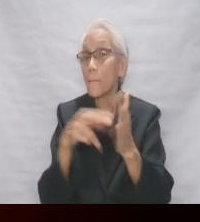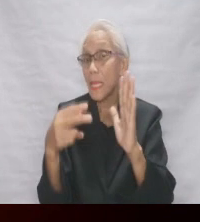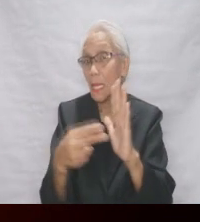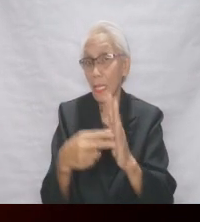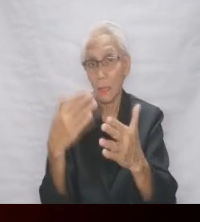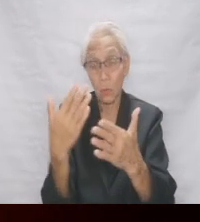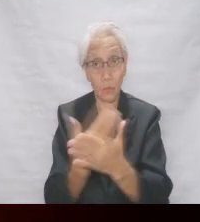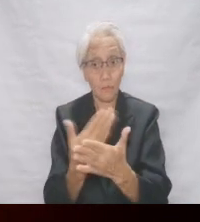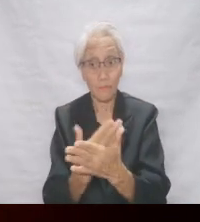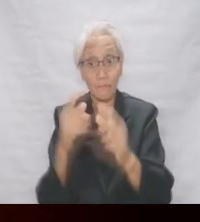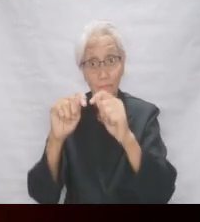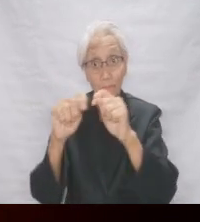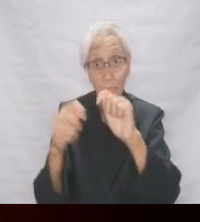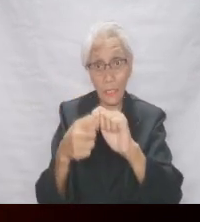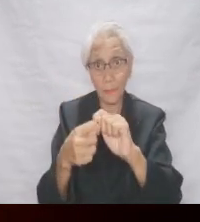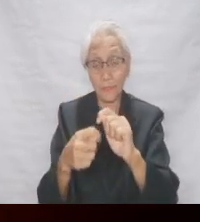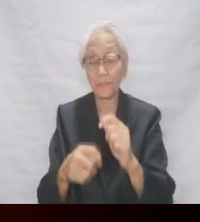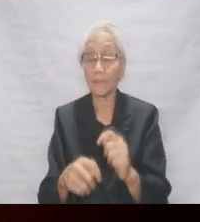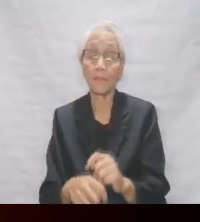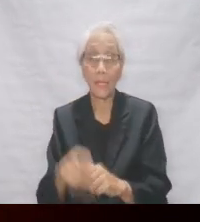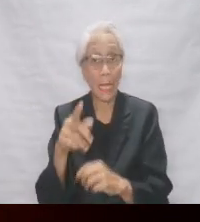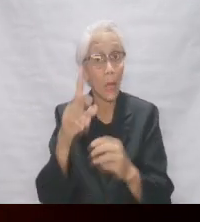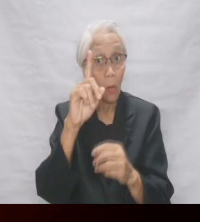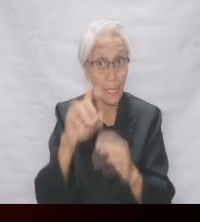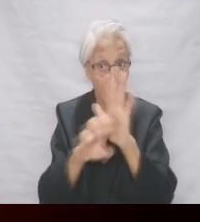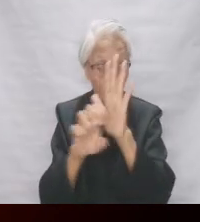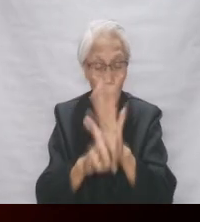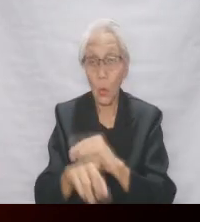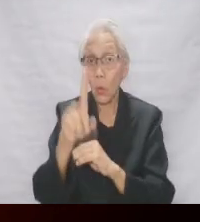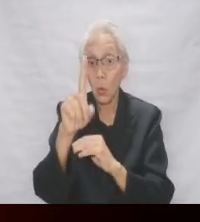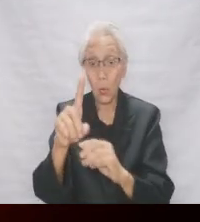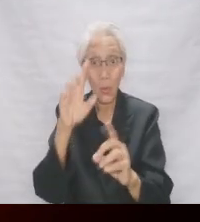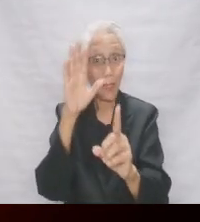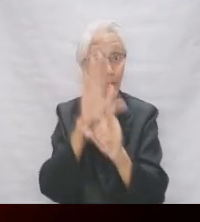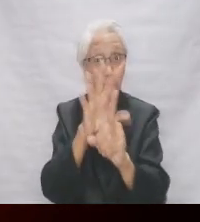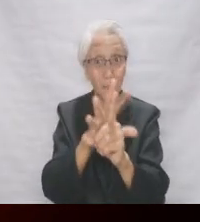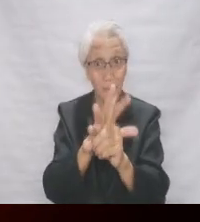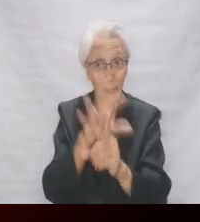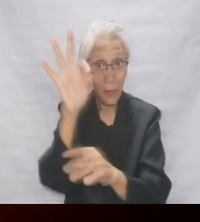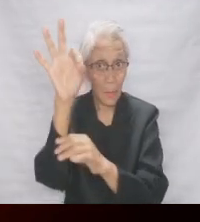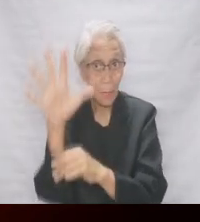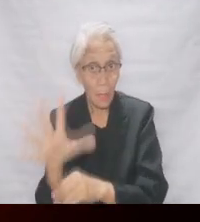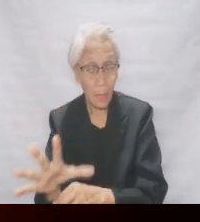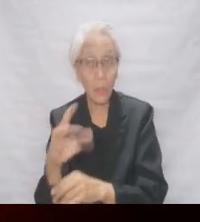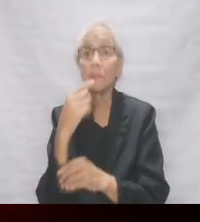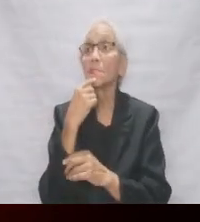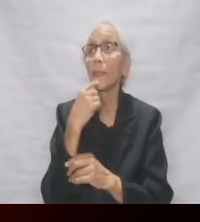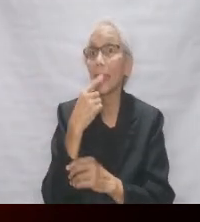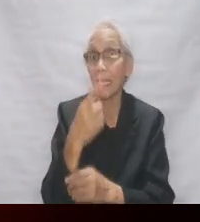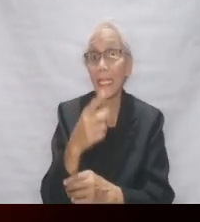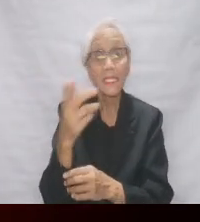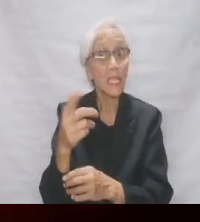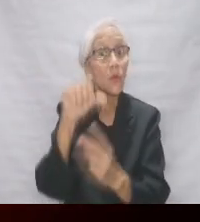terminolohiya. Halimbawa, may tanyag na pastor, kilala nyo po ito na nagke-claim na siya daw ang